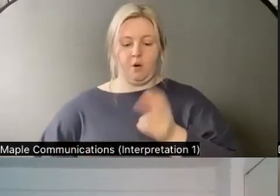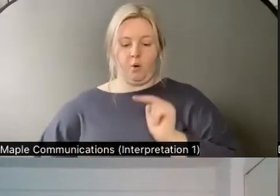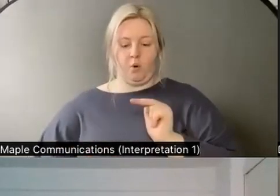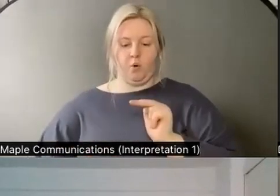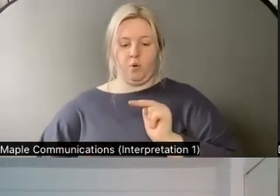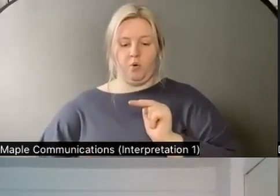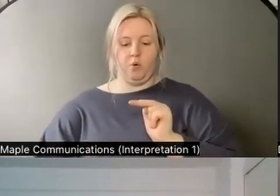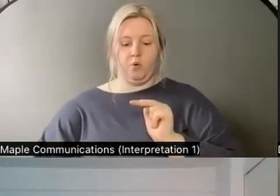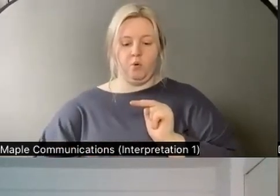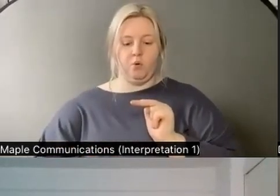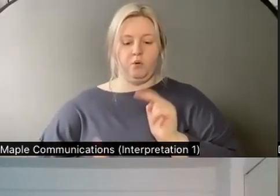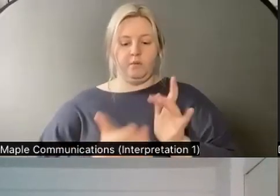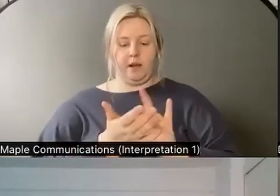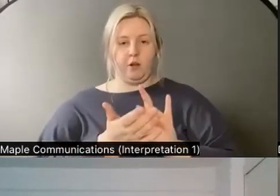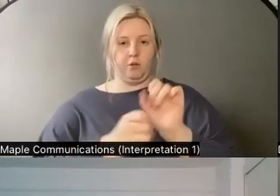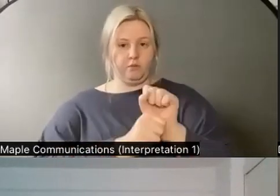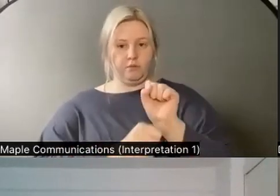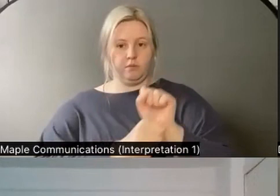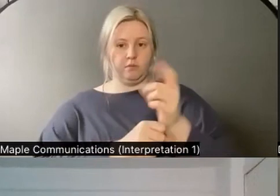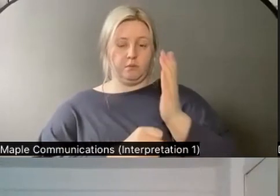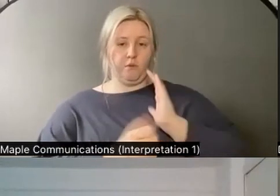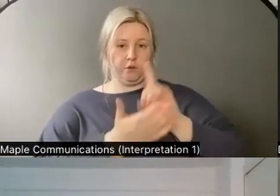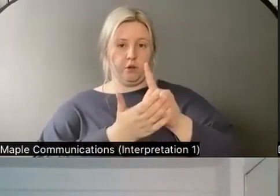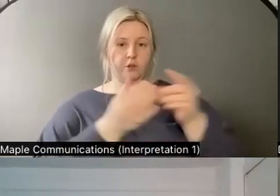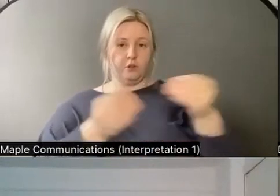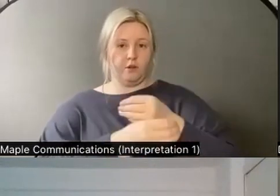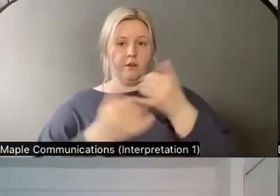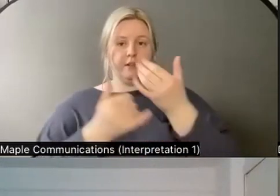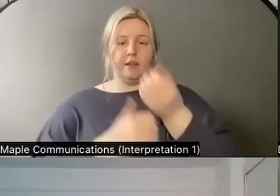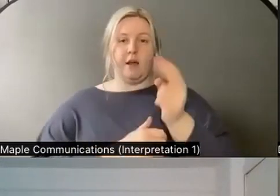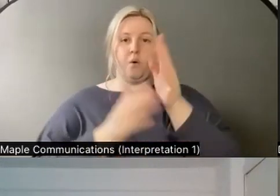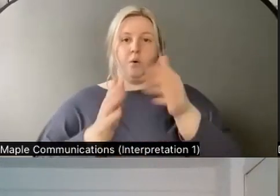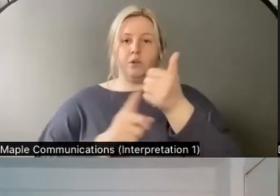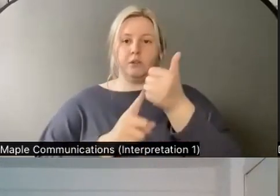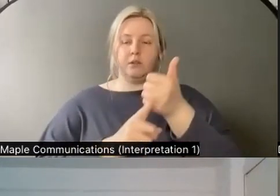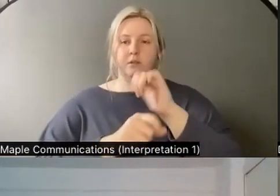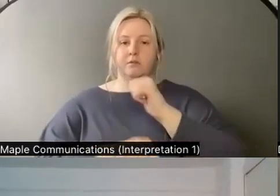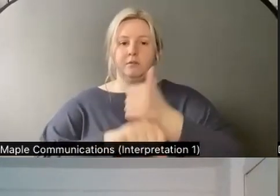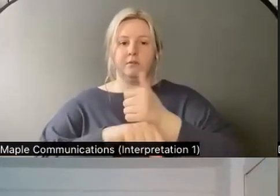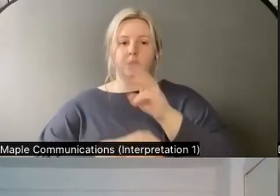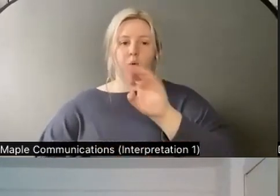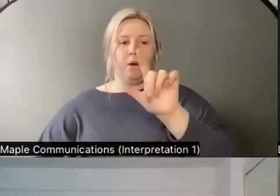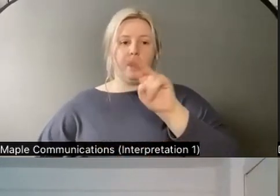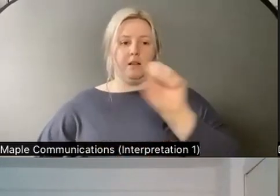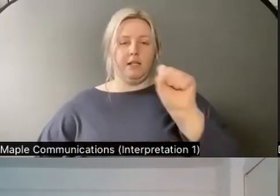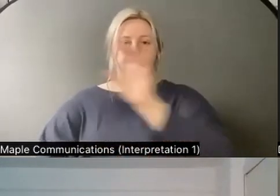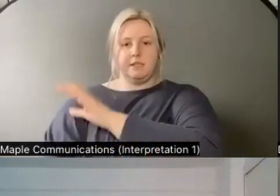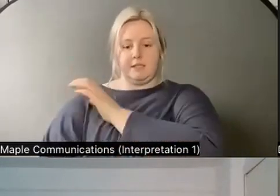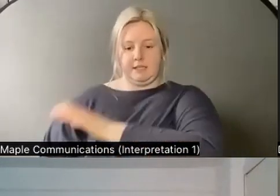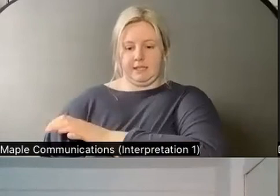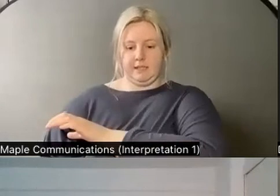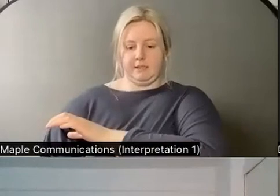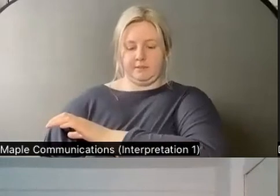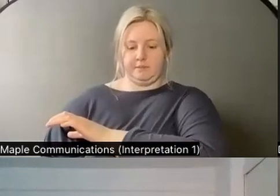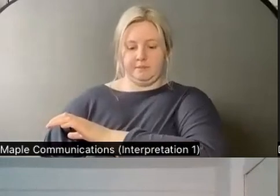a doctor's office, and now the owners have made it into like a wellness clinic, which caters, like it